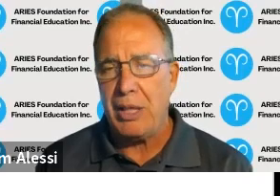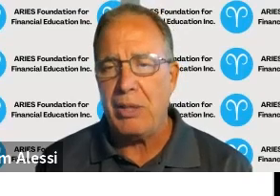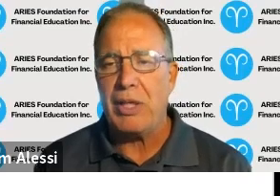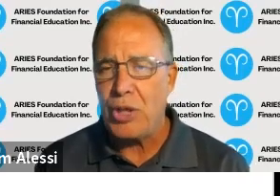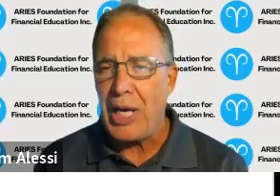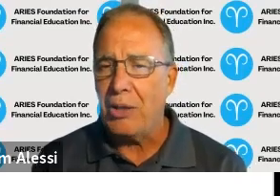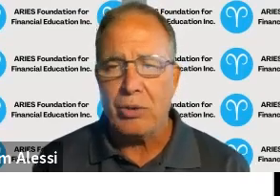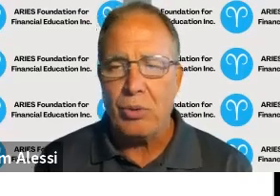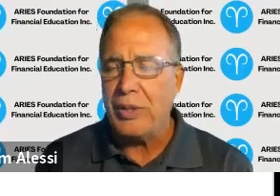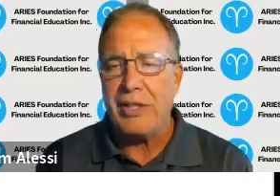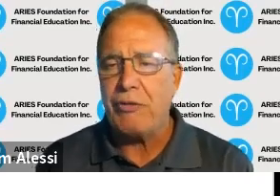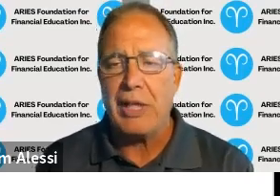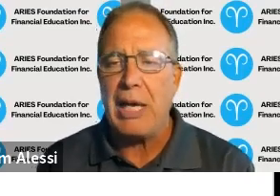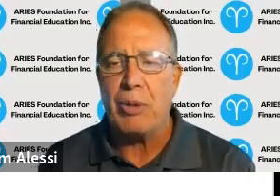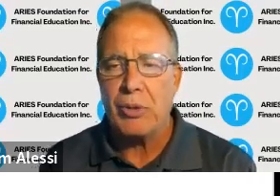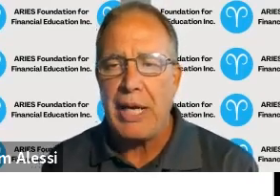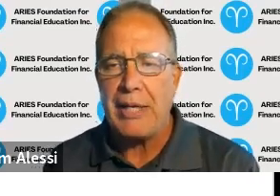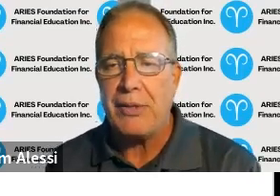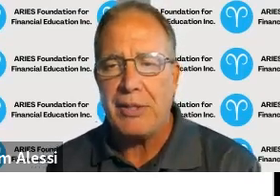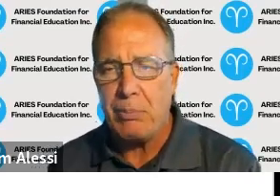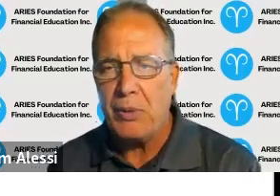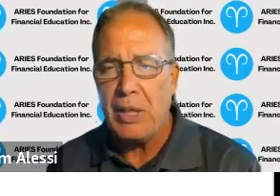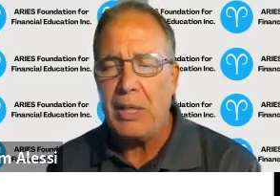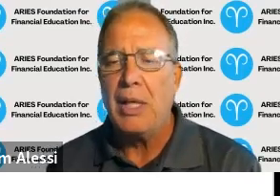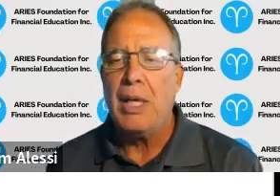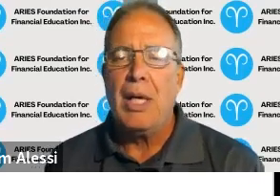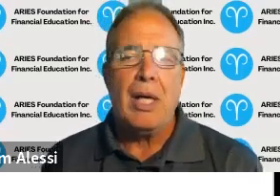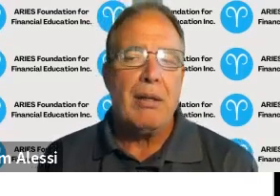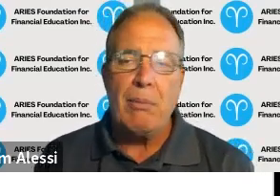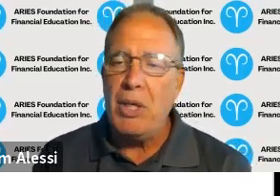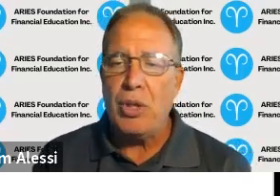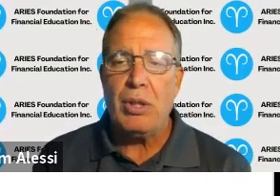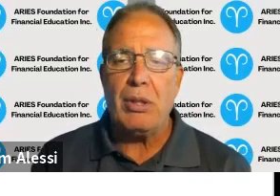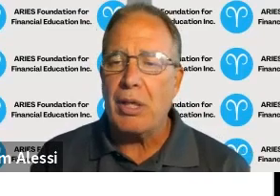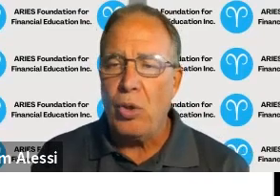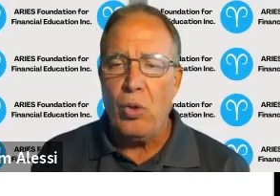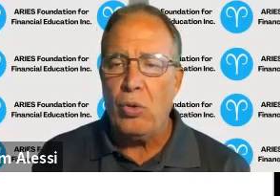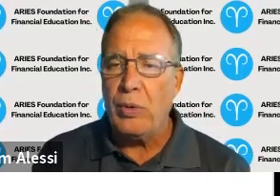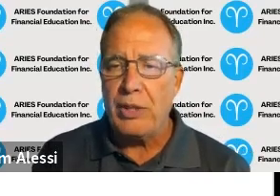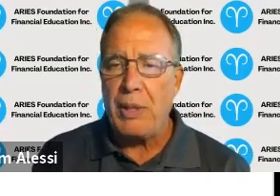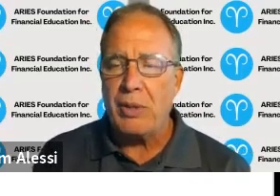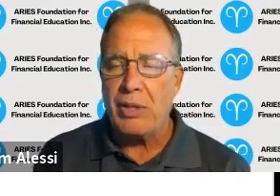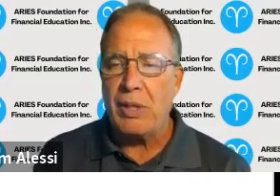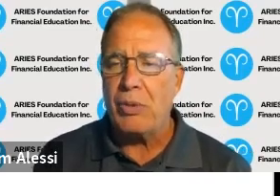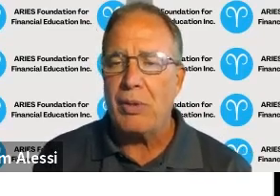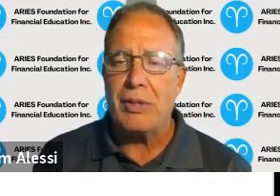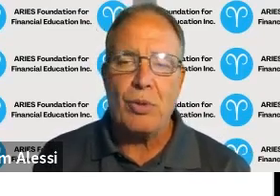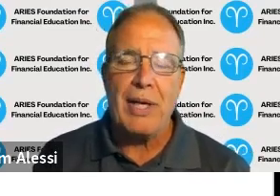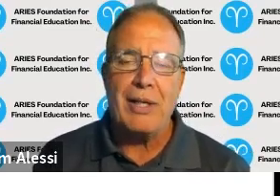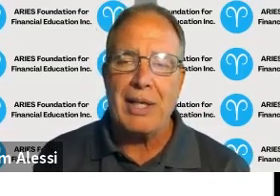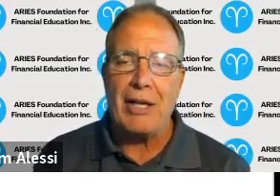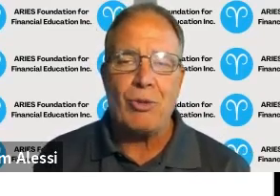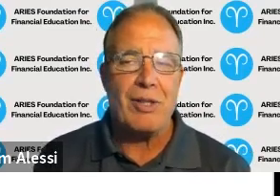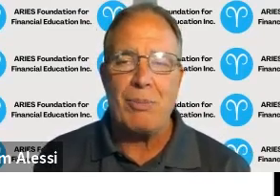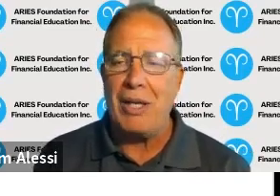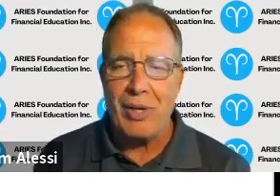for a family with a child who is differently abled or has a disability. The mission, our goal with the special needs resource is trying